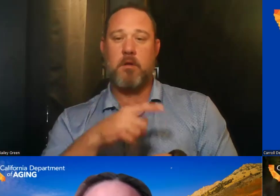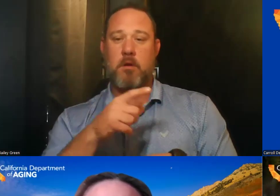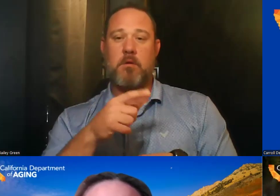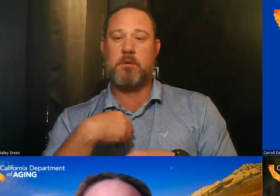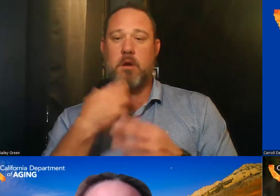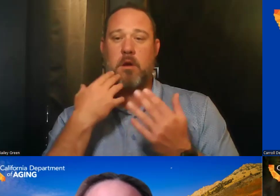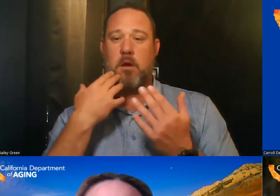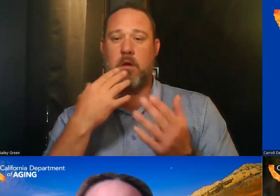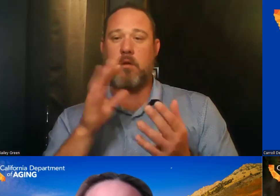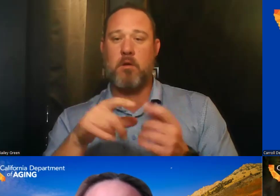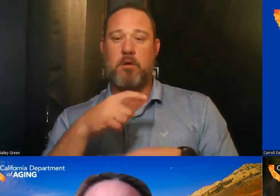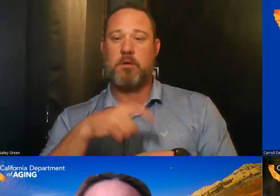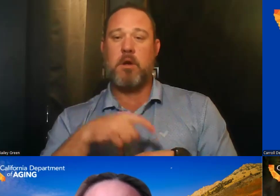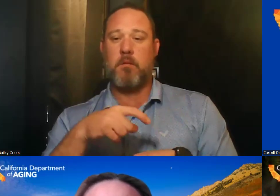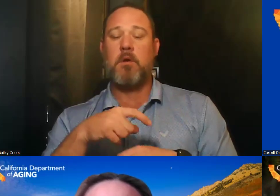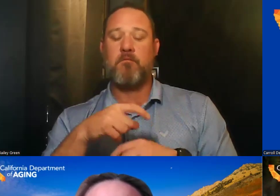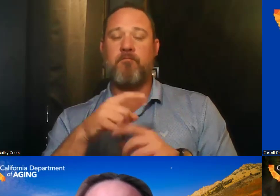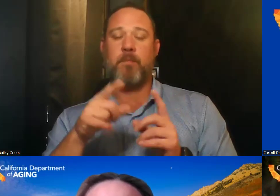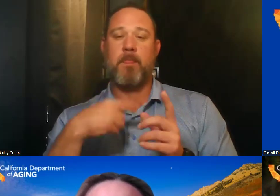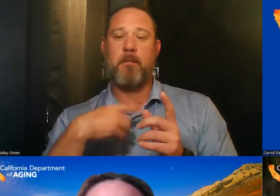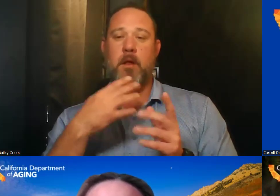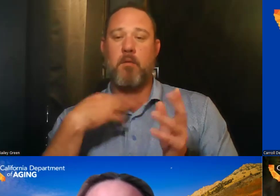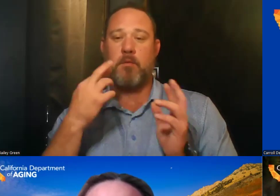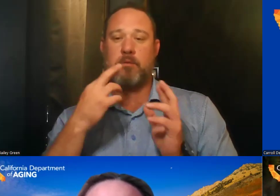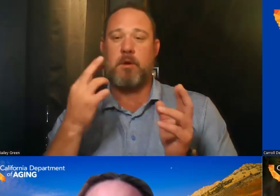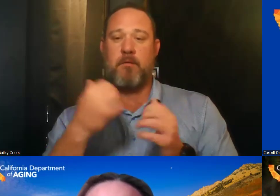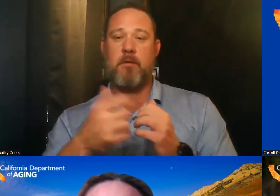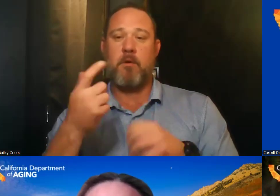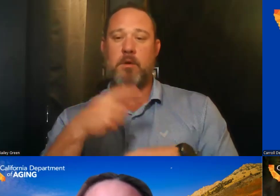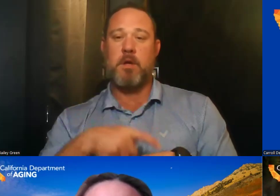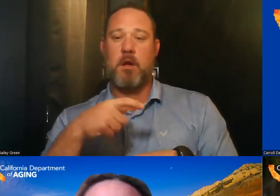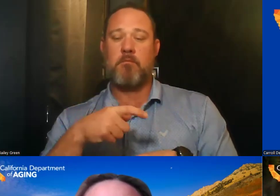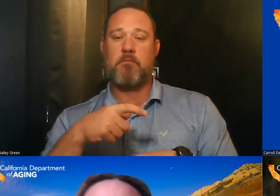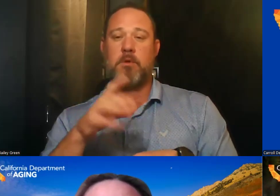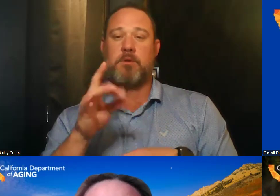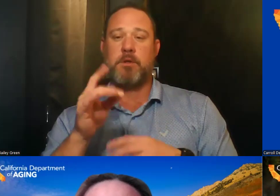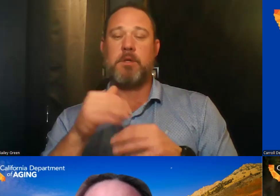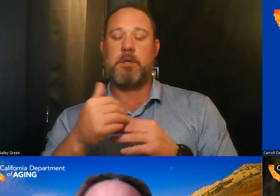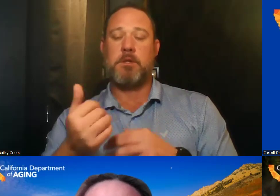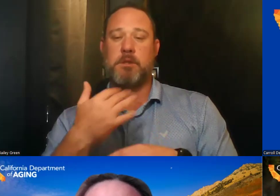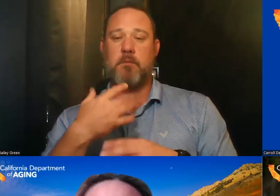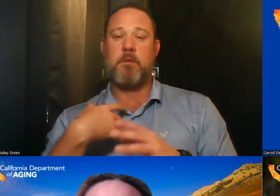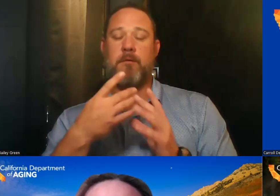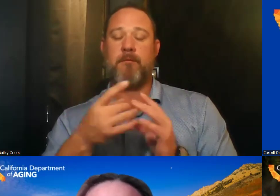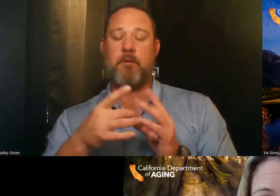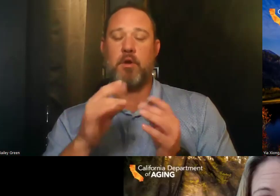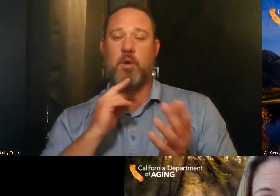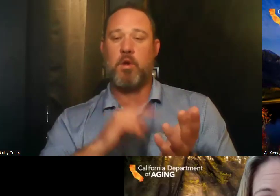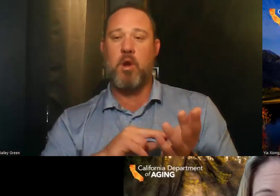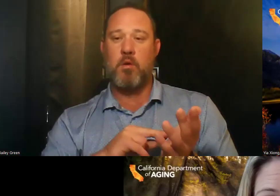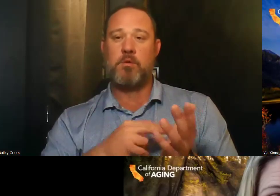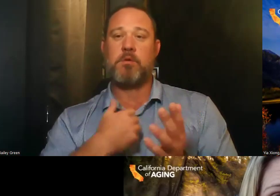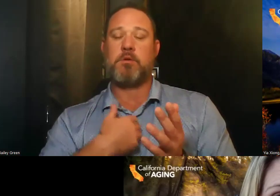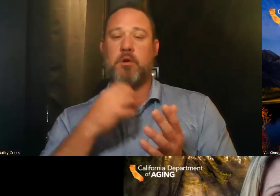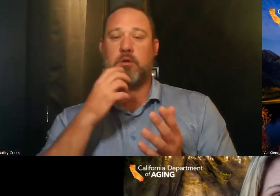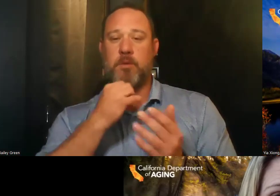don't know exactly her timing. I will be respectful of everybody's time. And she did send me a few notes. She was sorry to